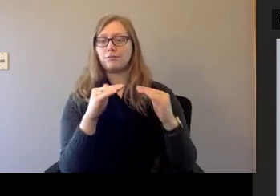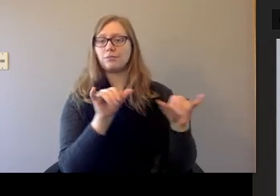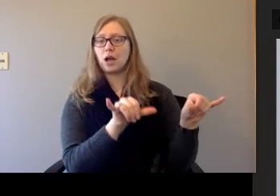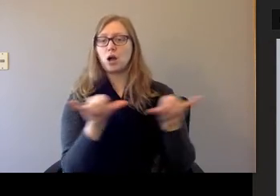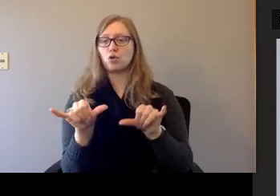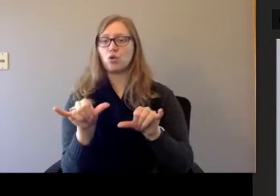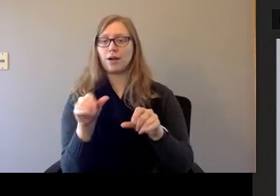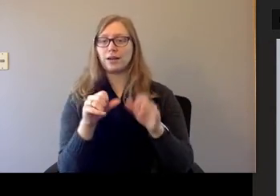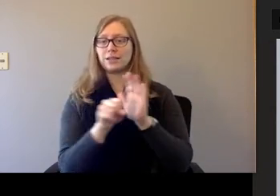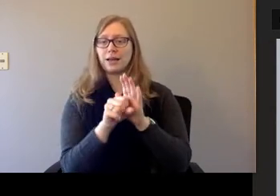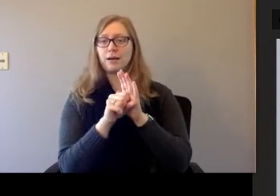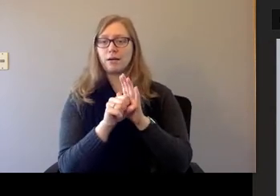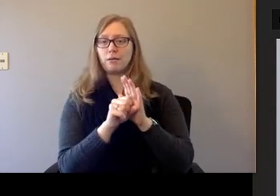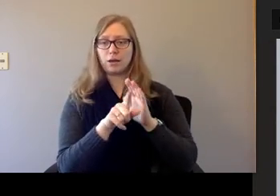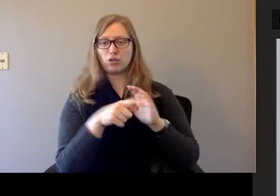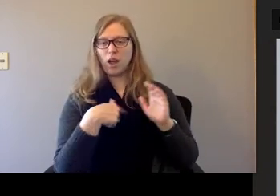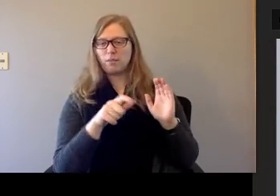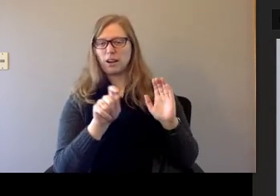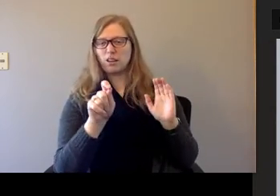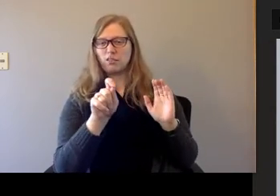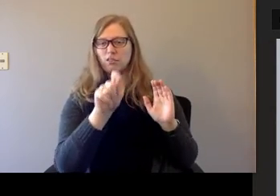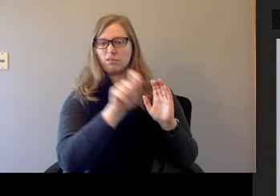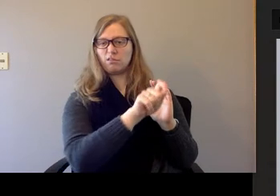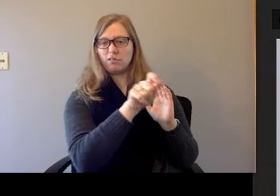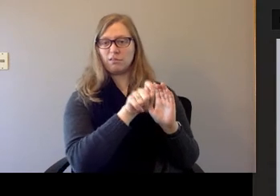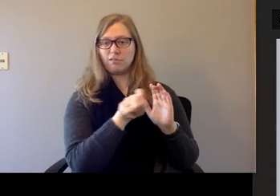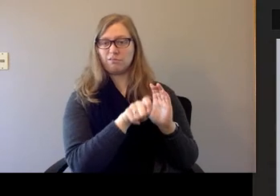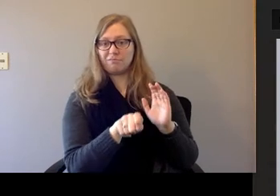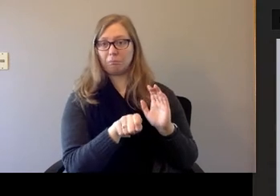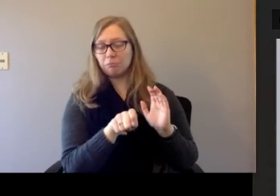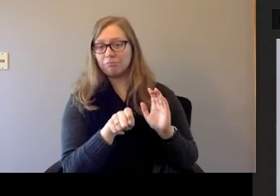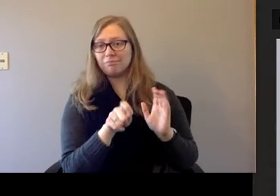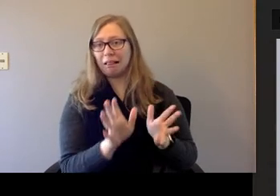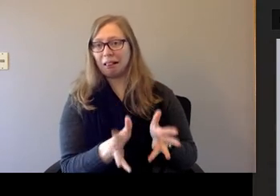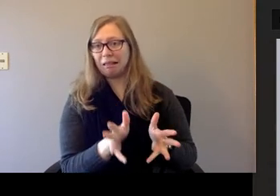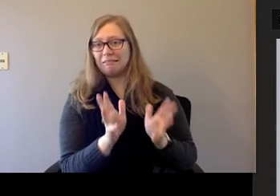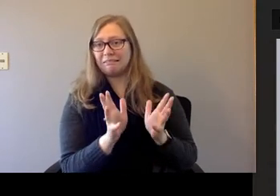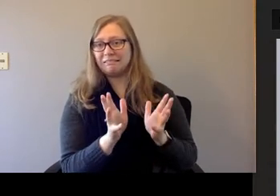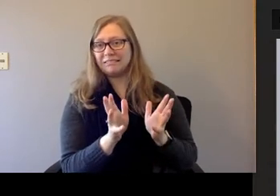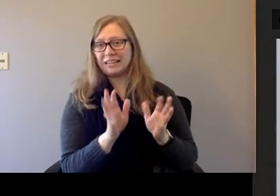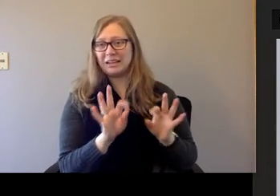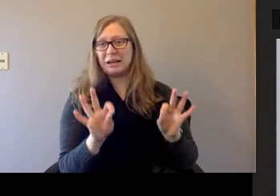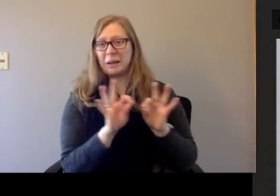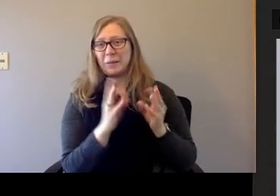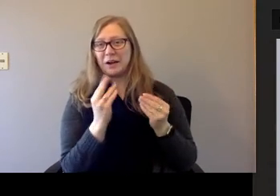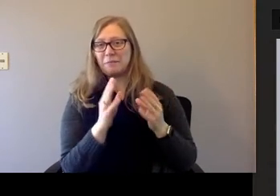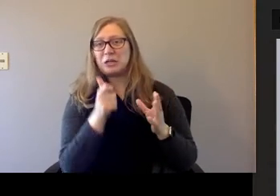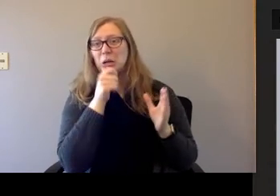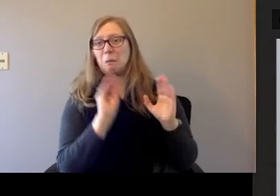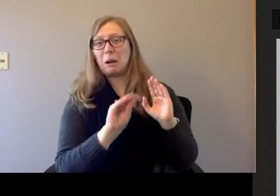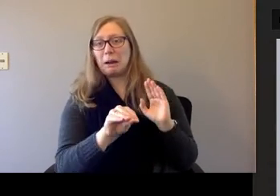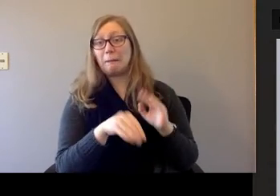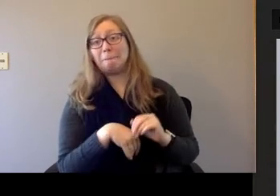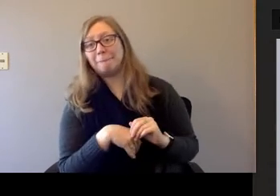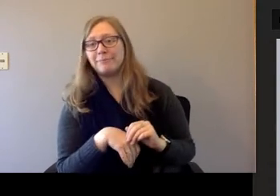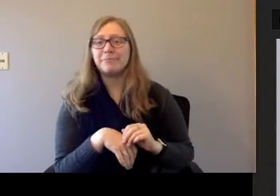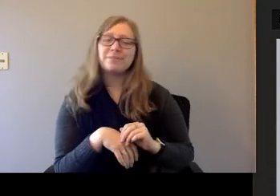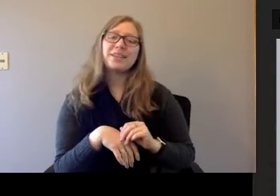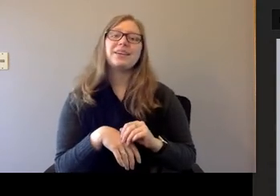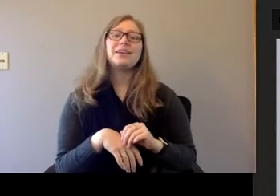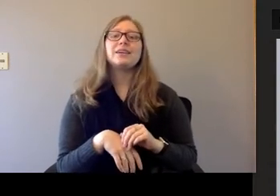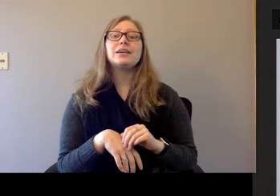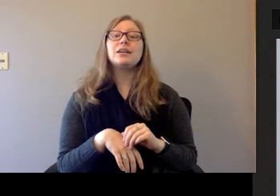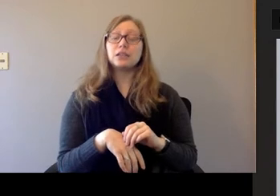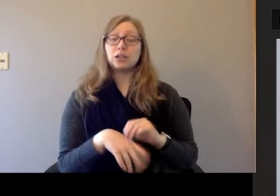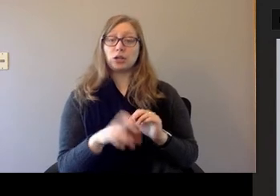I left off some important information here. All right, so angle X is congruent to angle